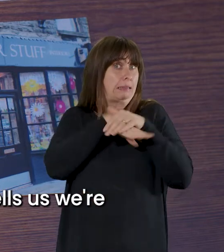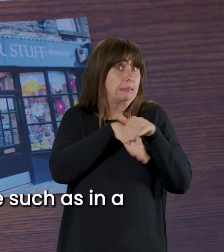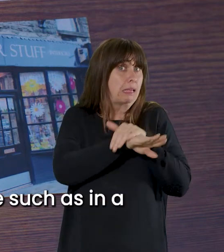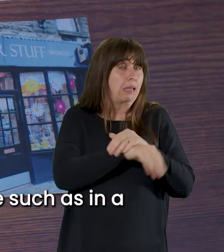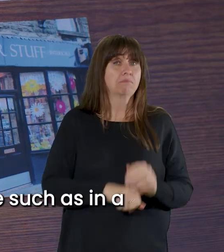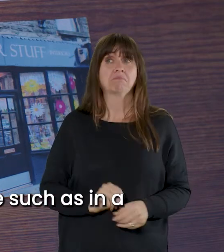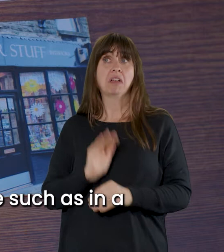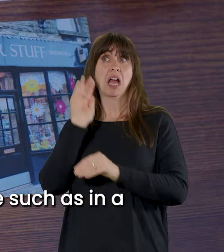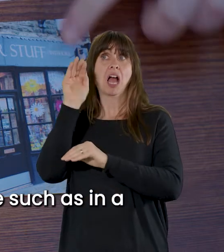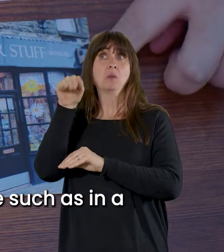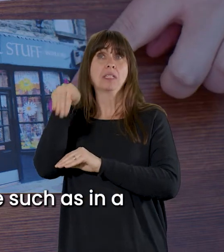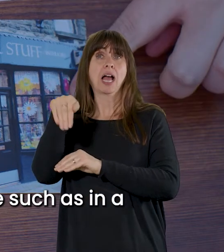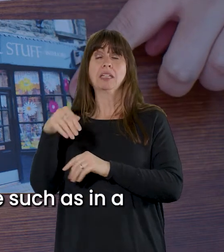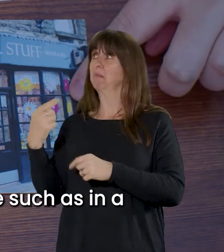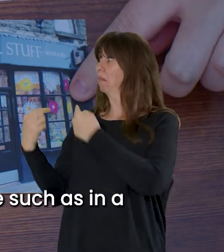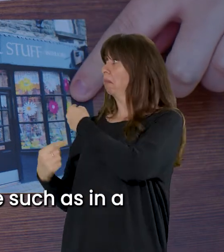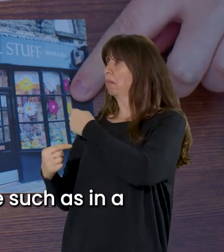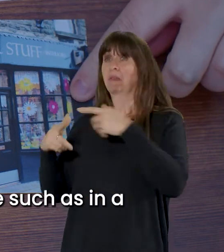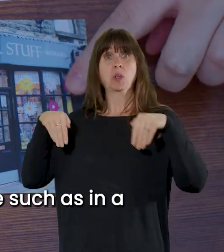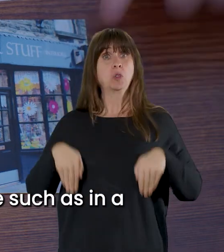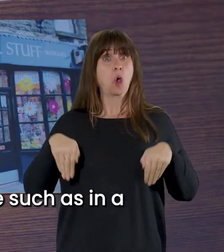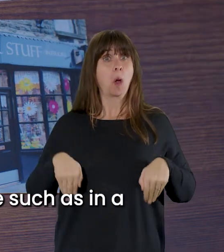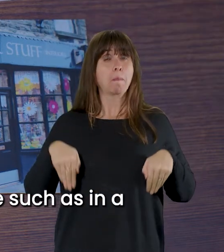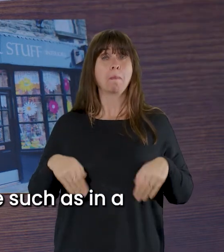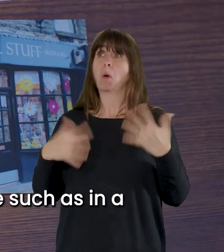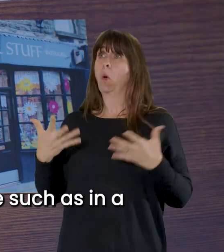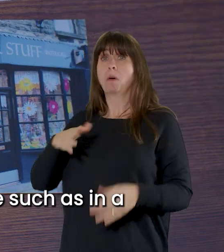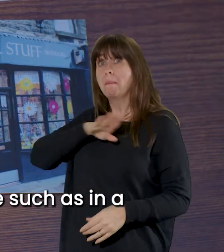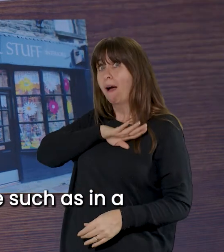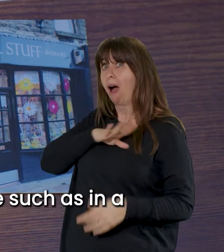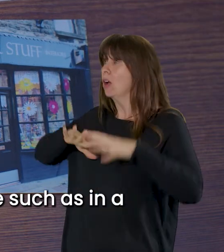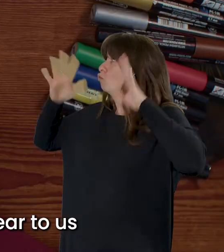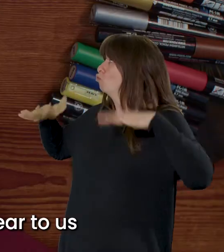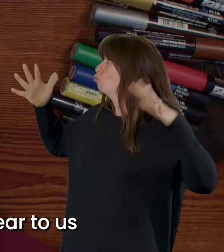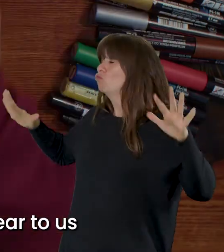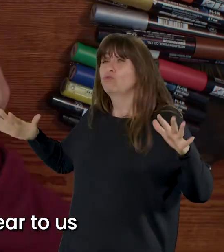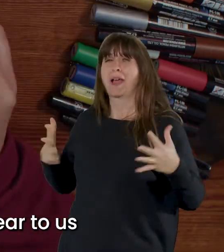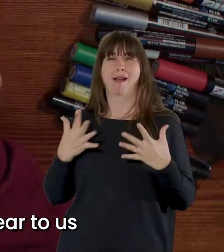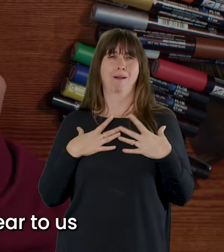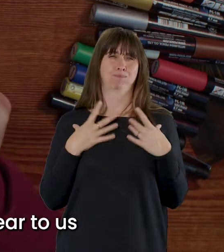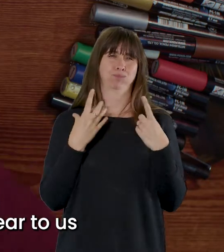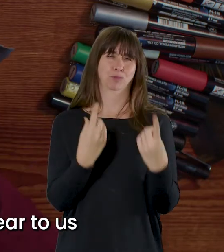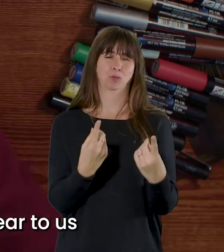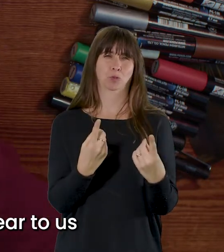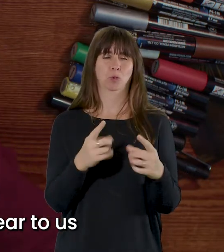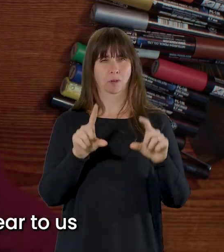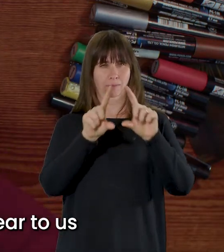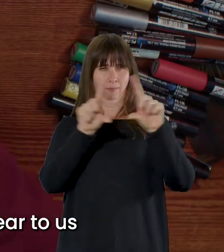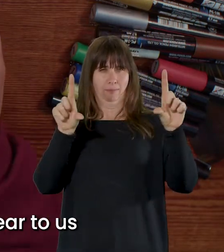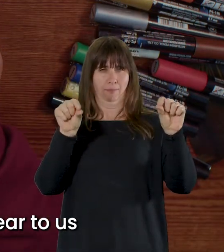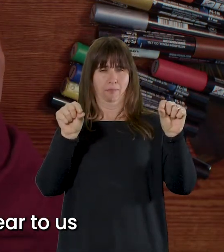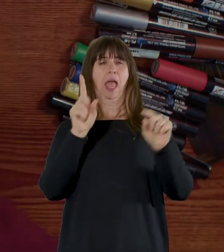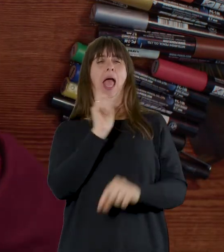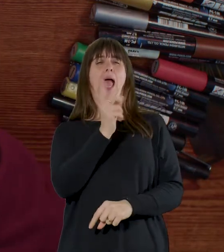building, outside the front of a house or shop, or in nature, such as in a park. Whatever you choose, it should make it